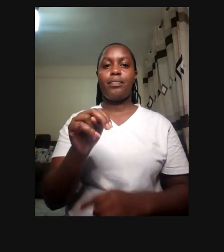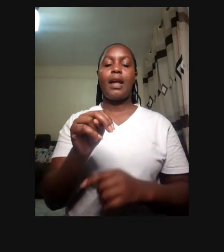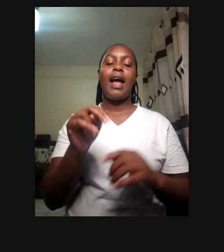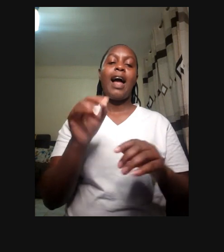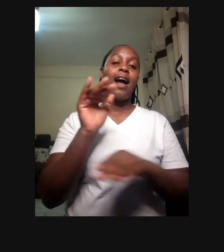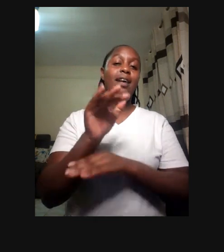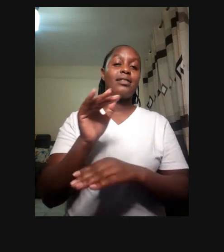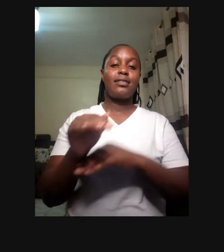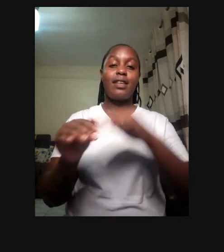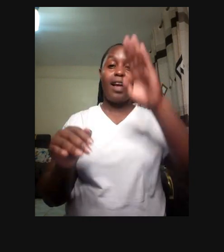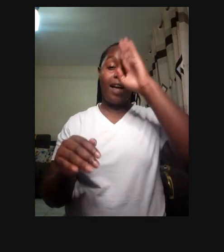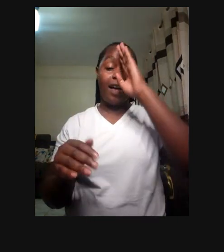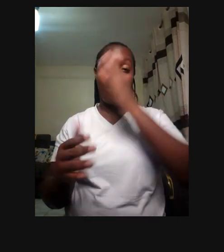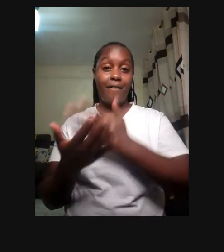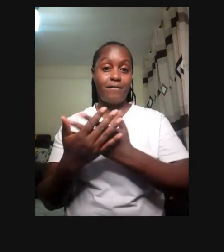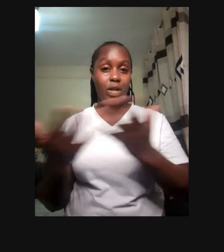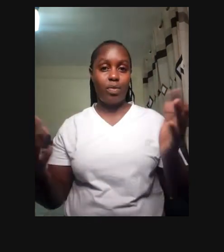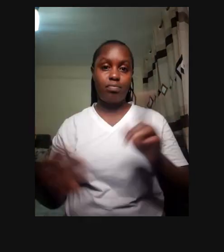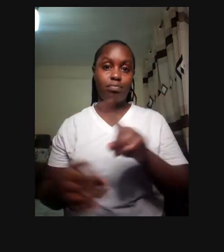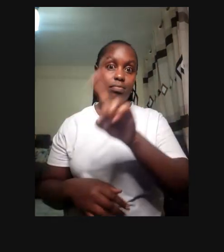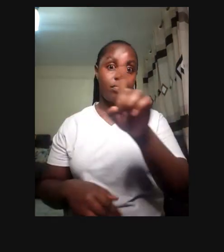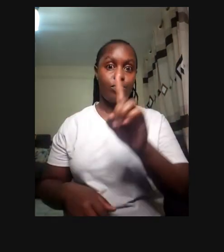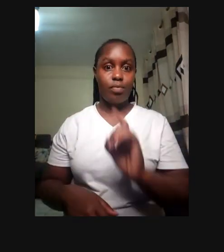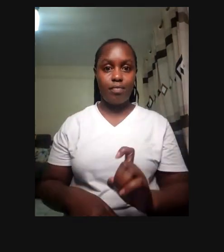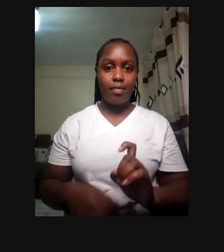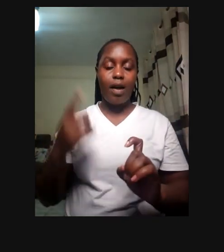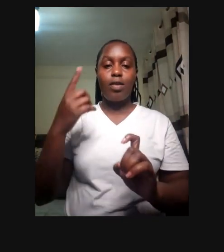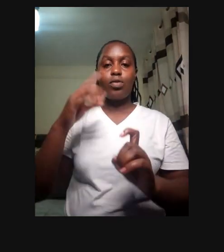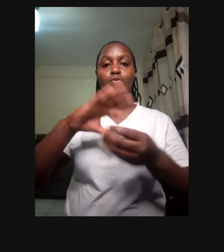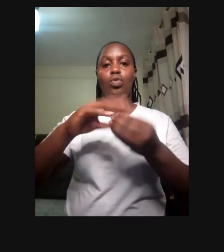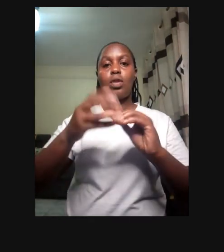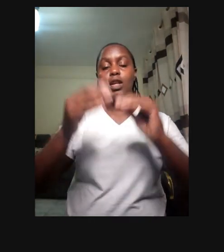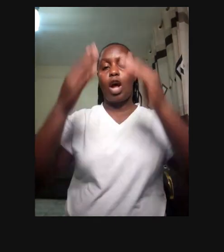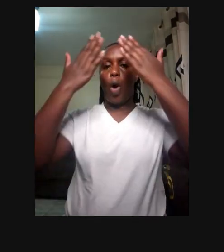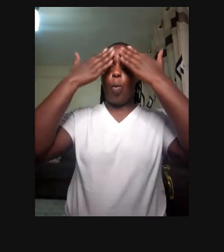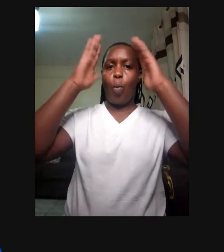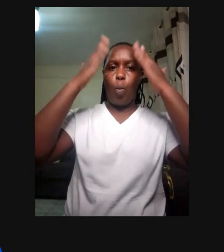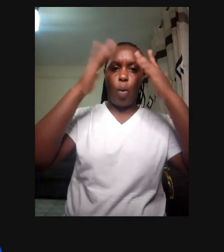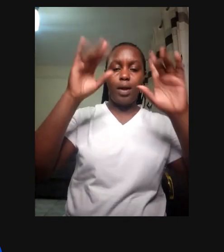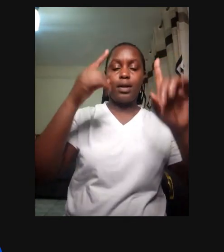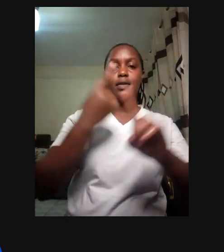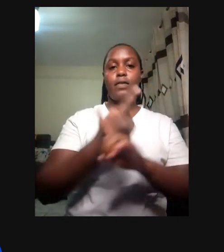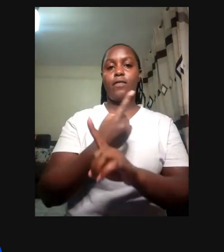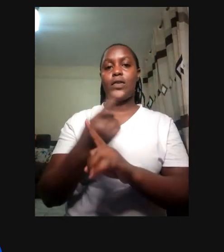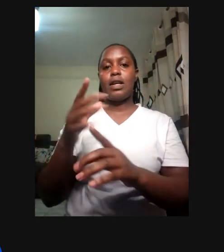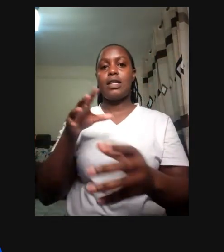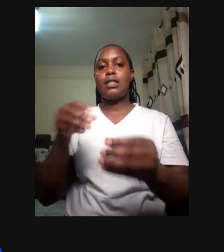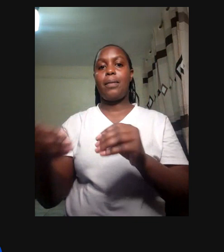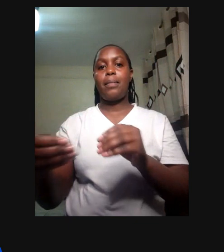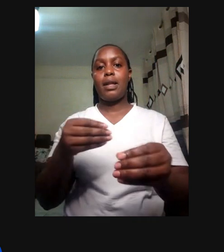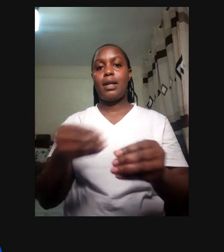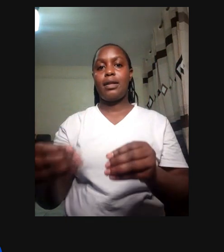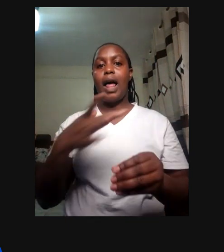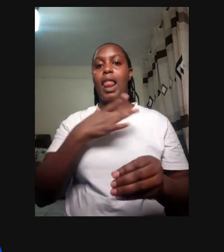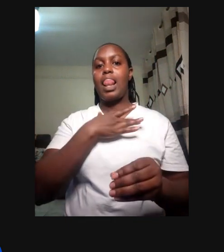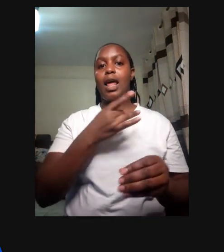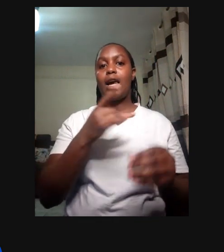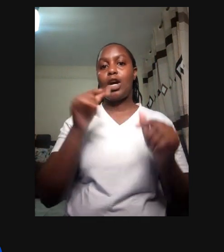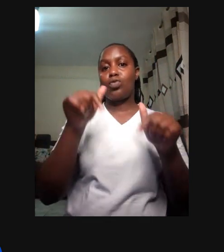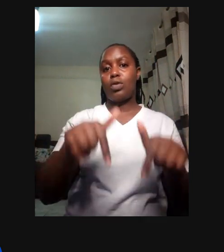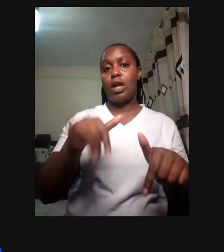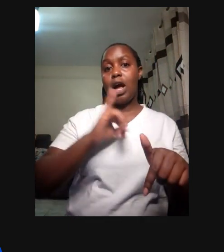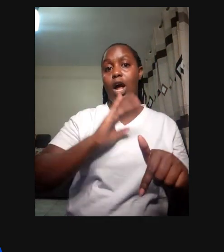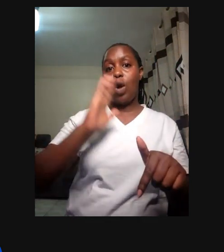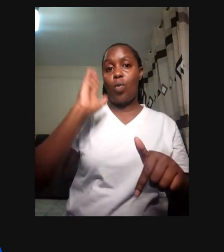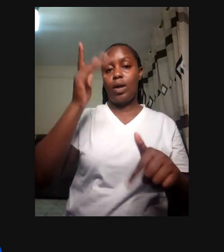hi everyone, I have a question to create awareness in different disability. It is like this day I will create